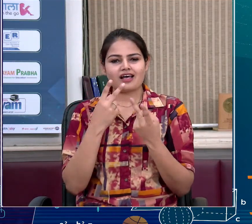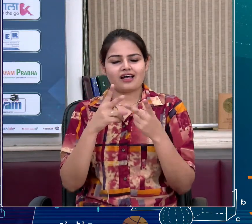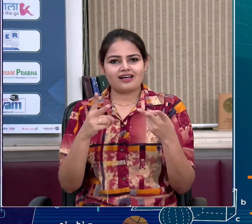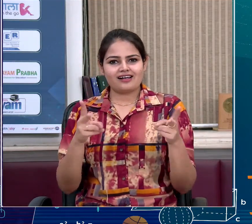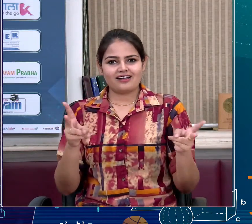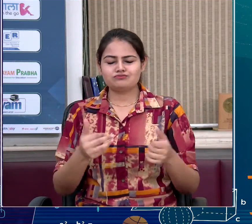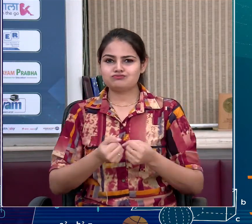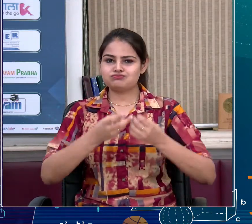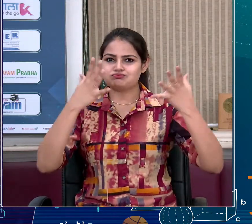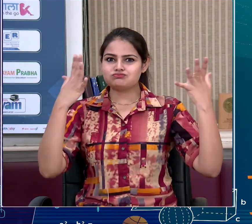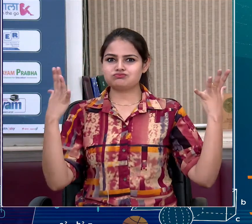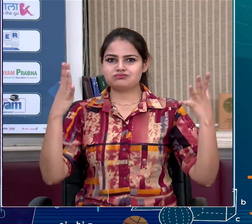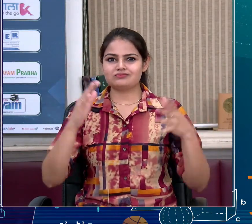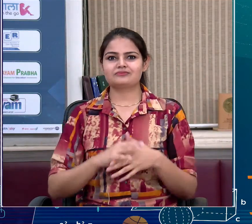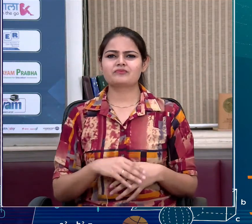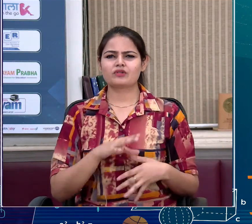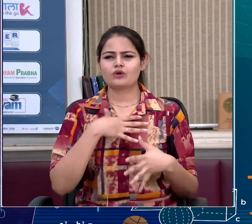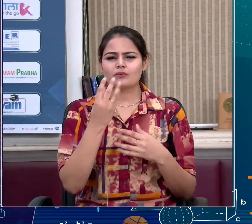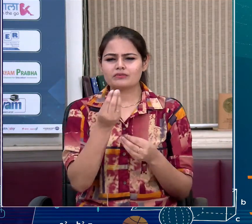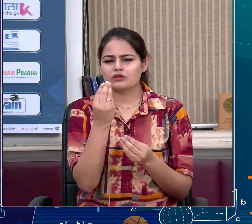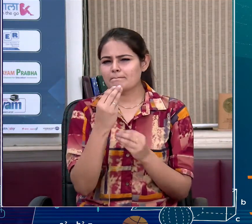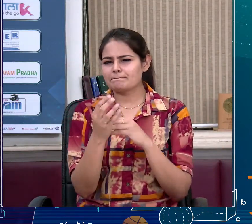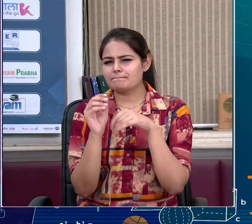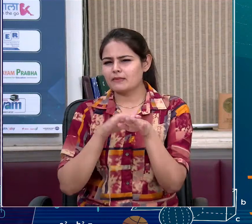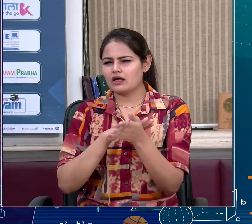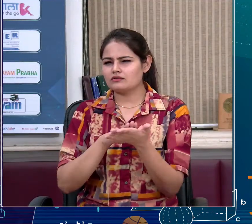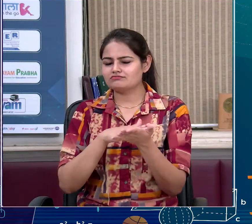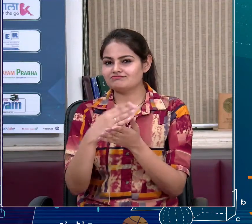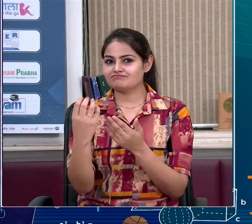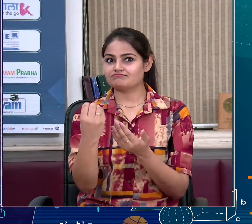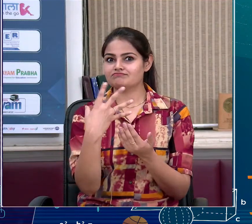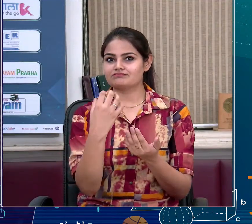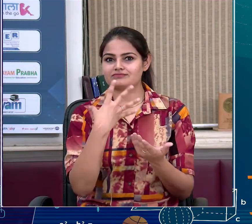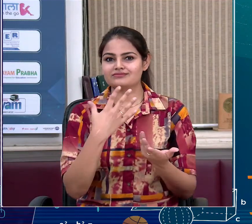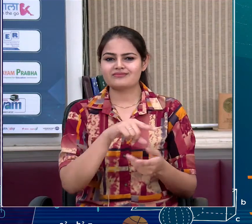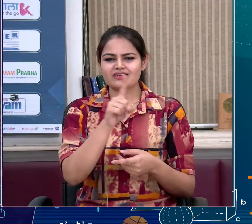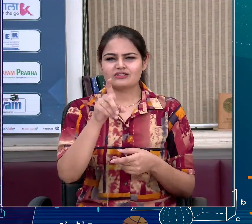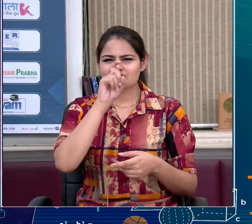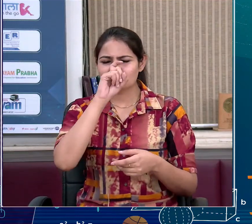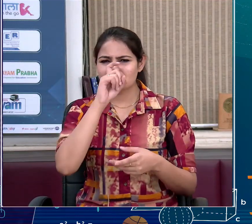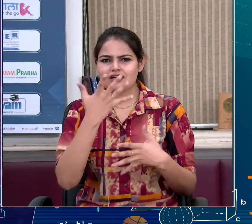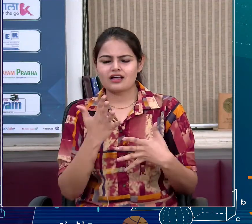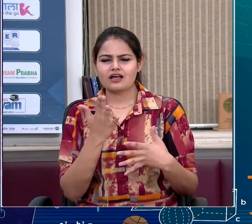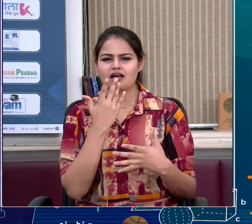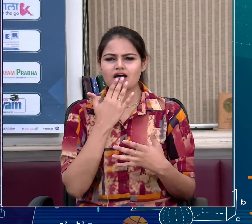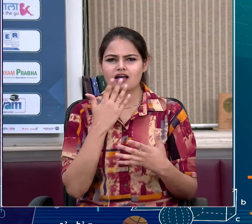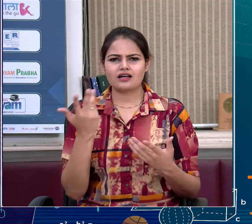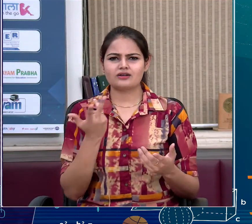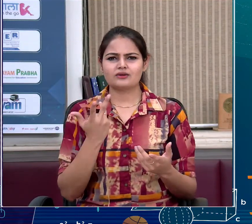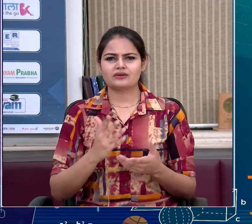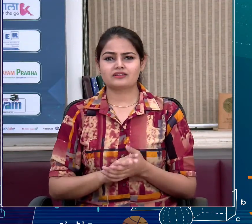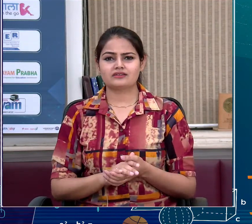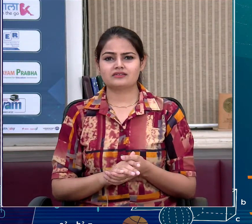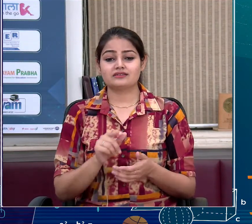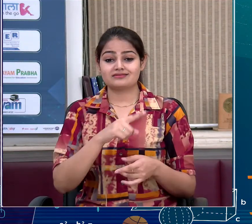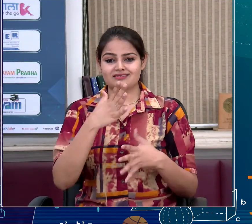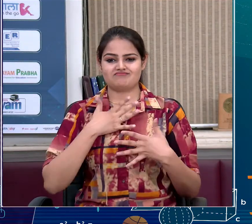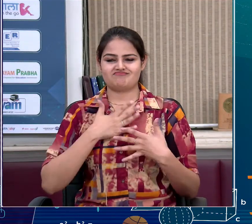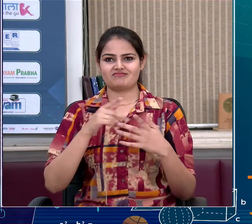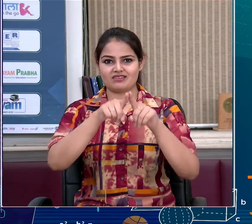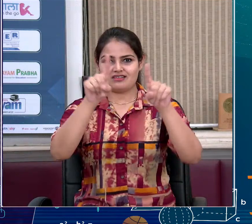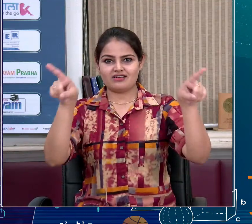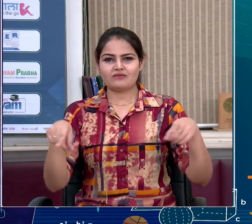And then we give a little bit of information more, why the chickens were colored, because if they are in the open field, the